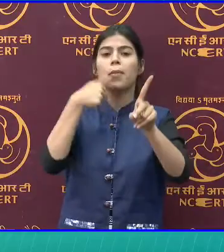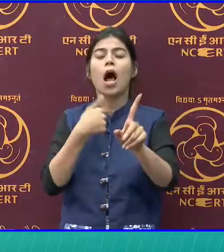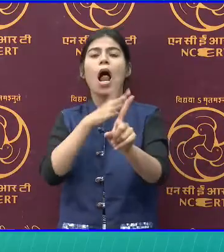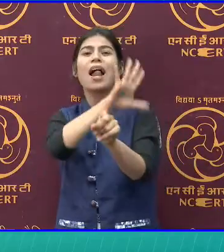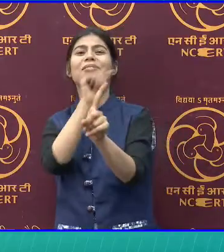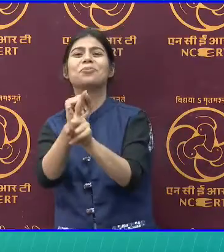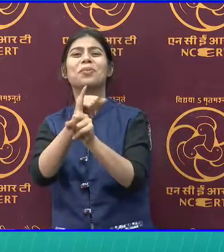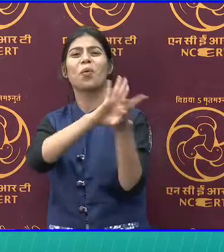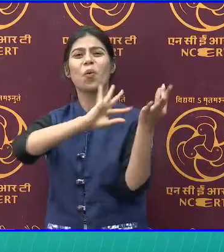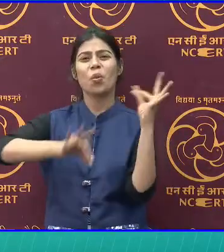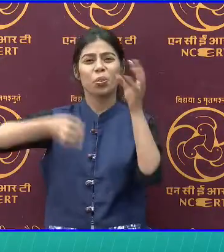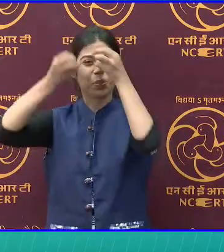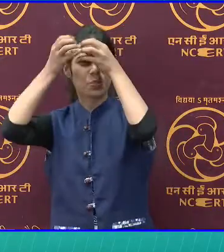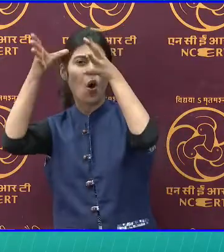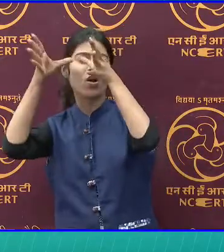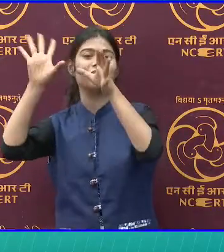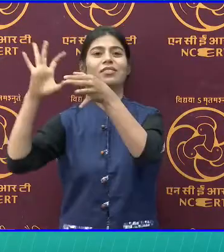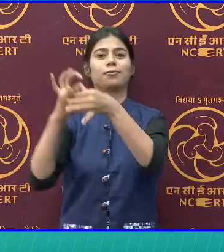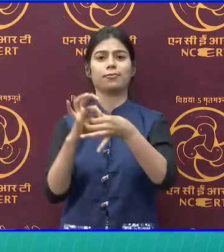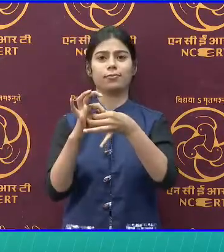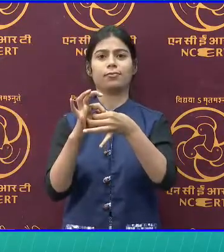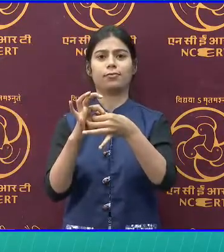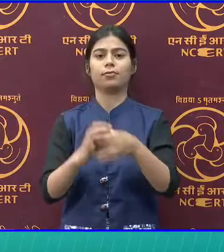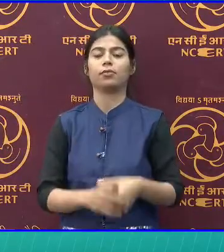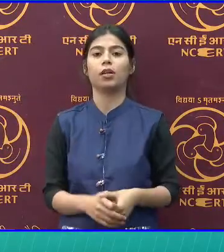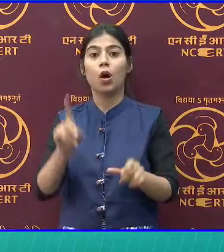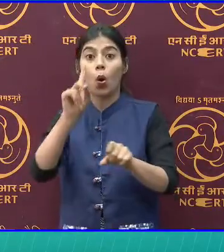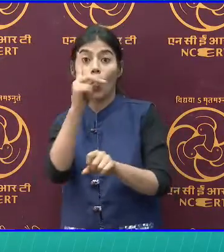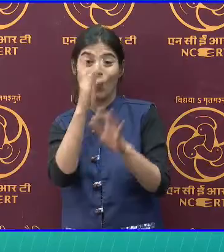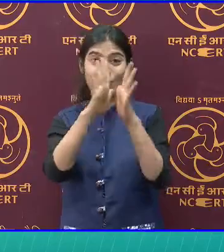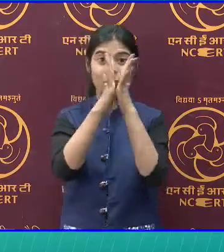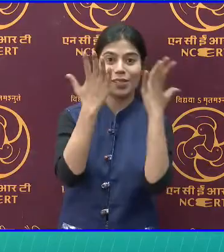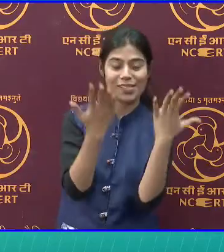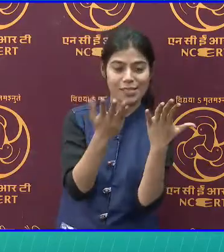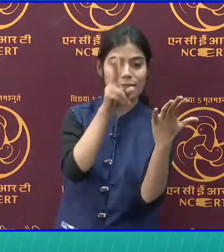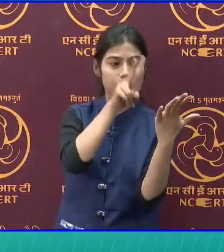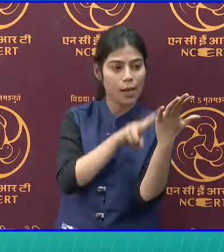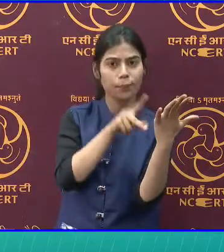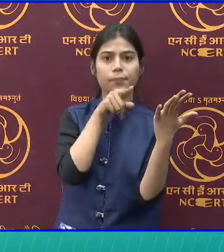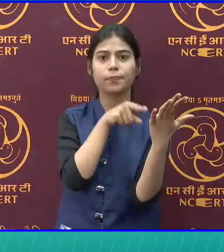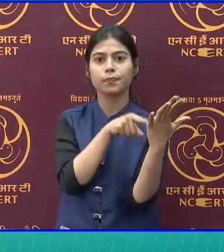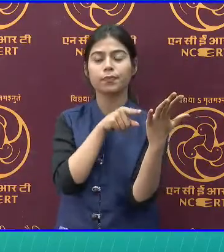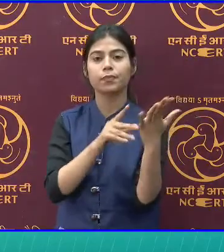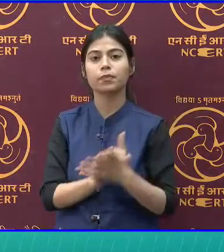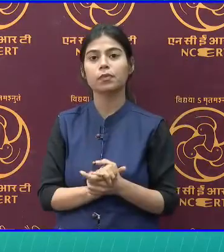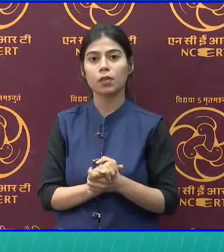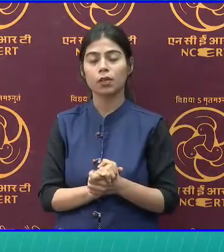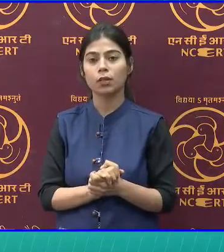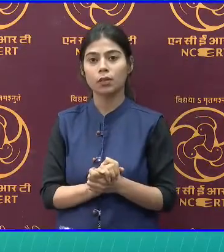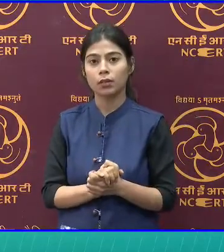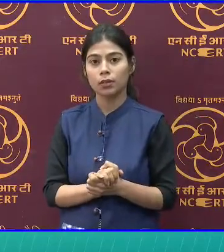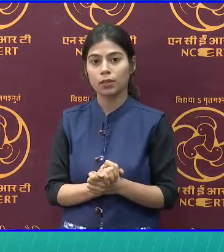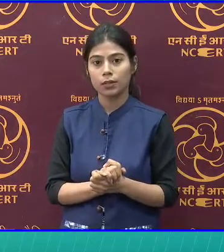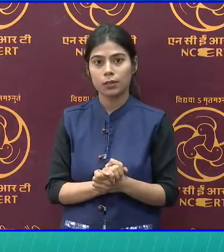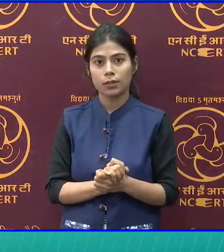heritage and knowledge traditions. So maybe we can show them the first page of each section. Yeah. So the